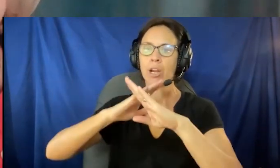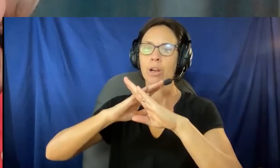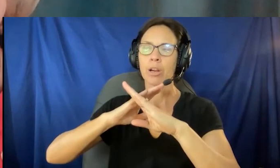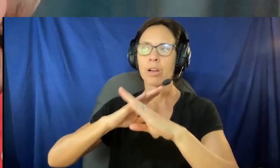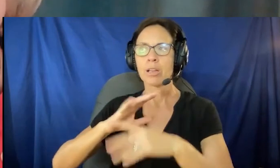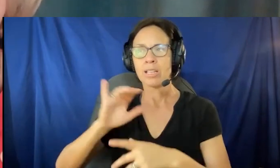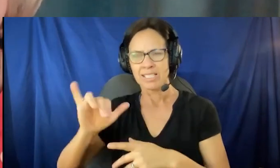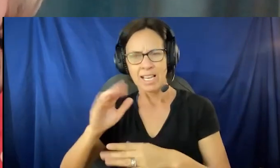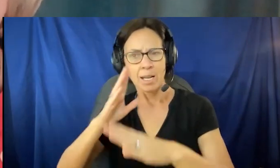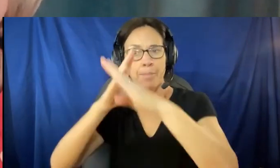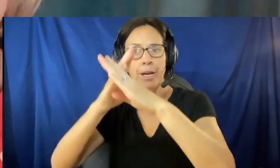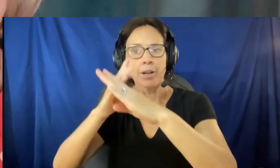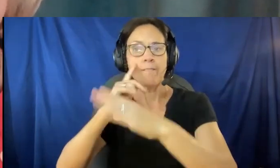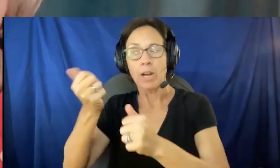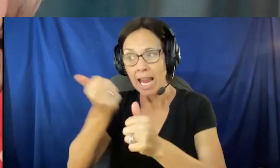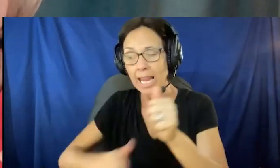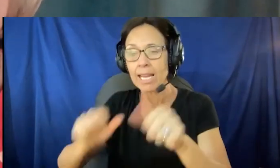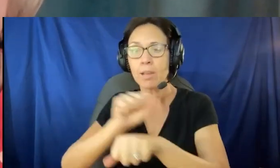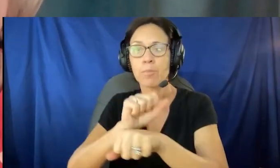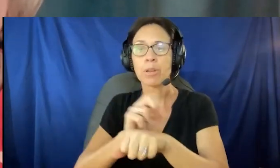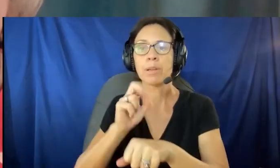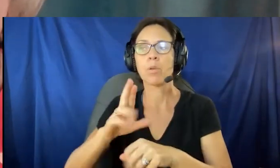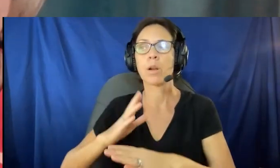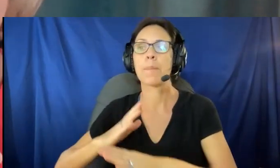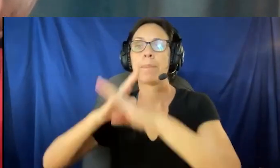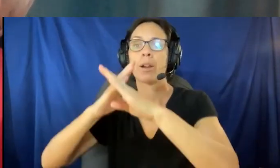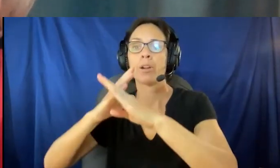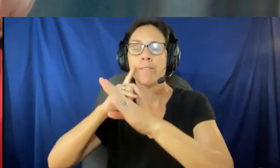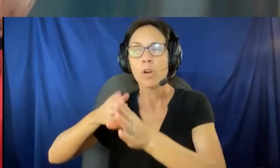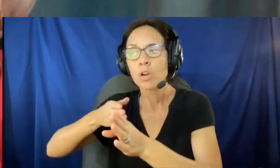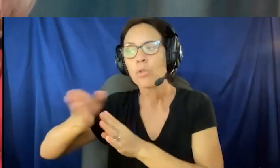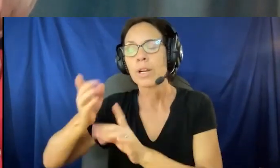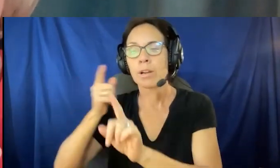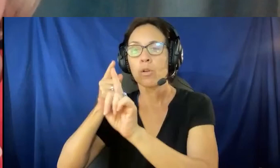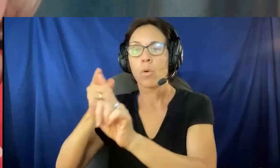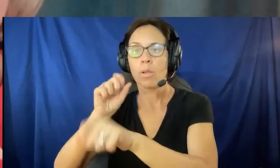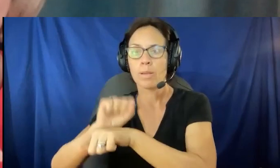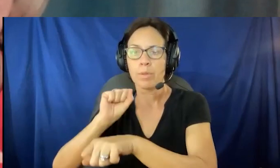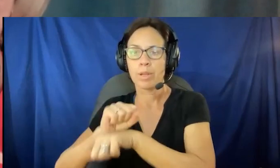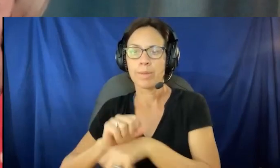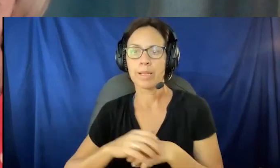any employment or a barrier to a career goal employment?